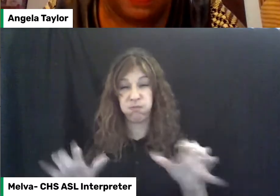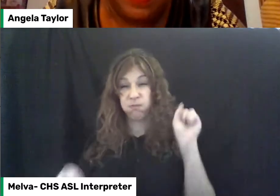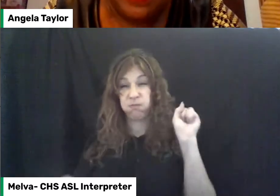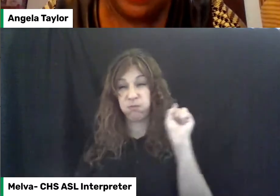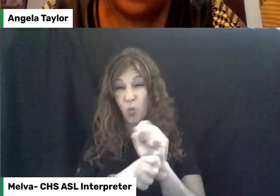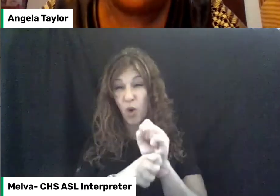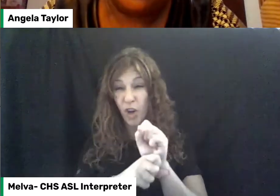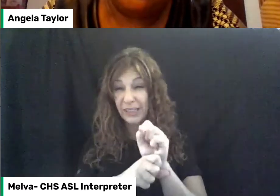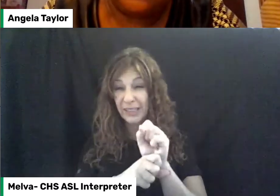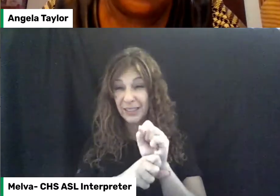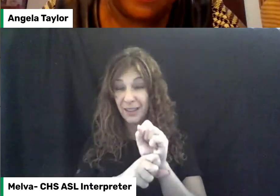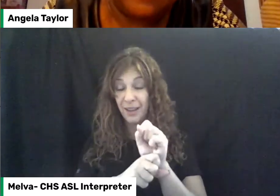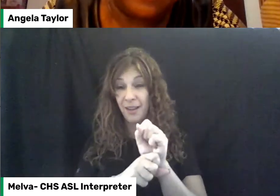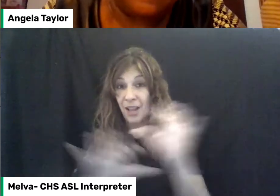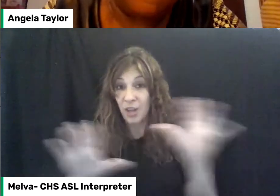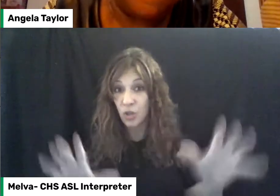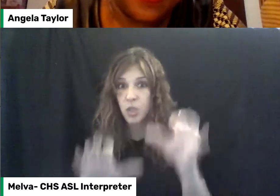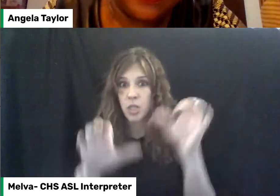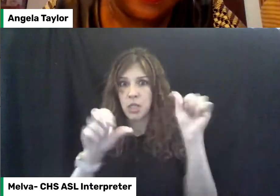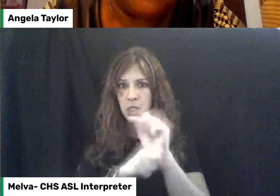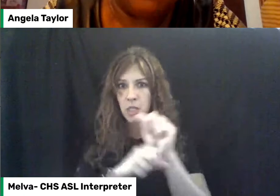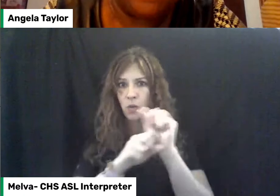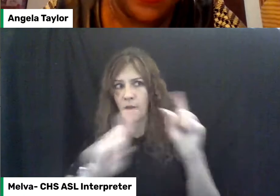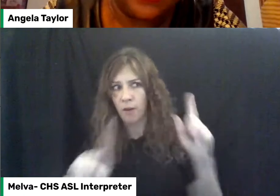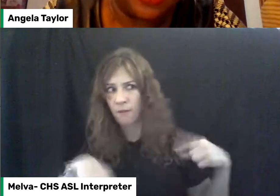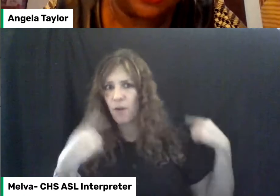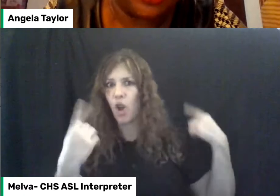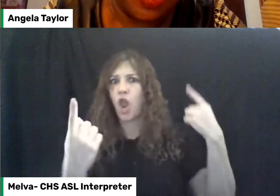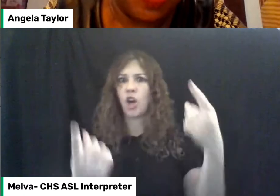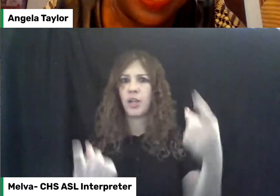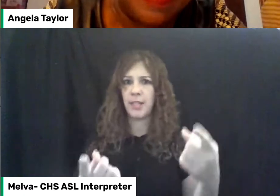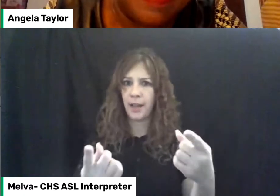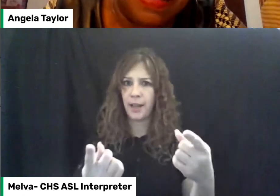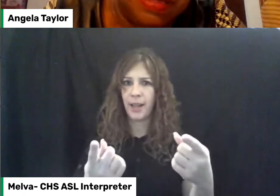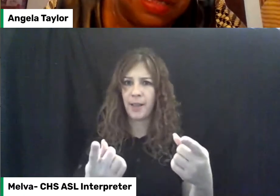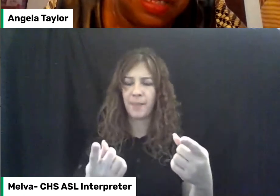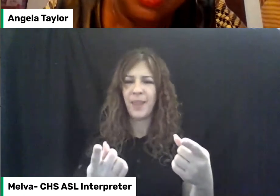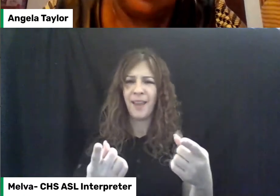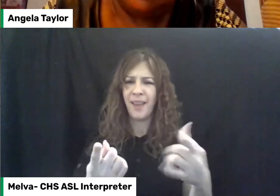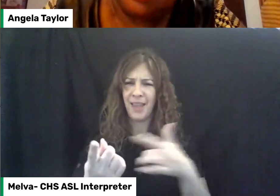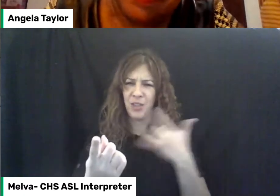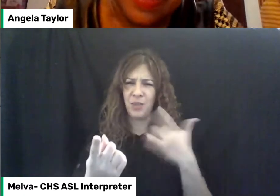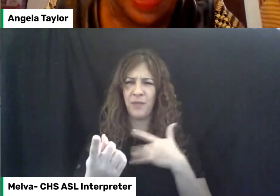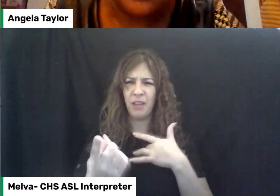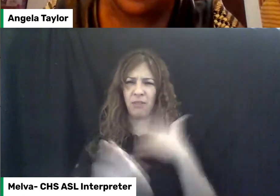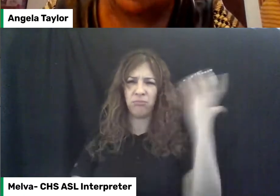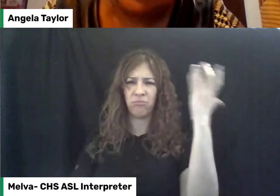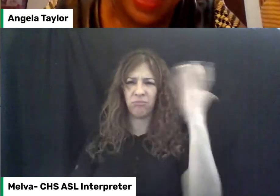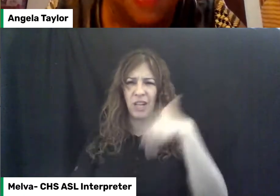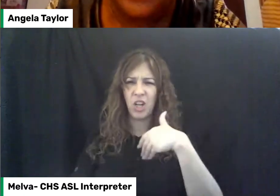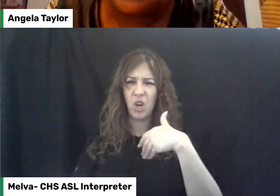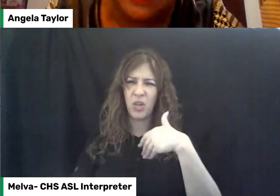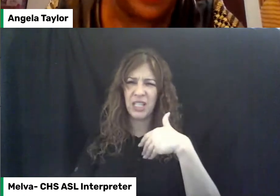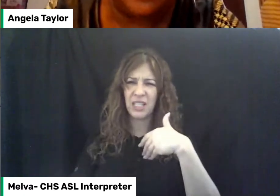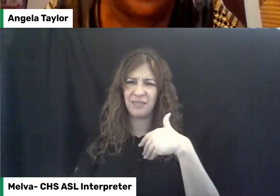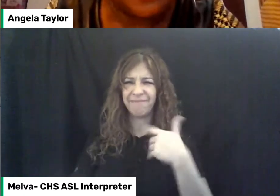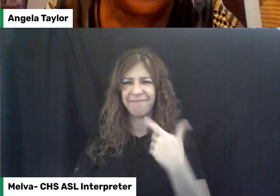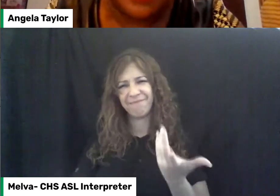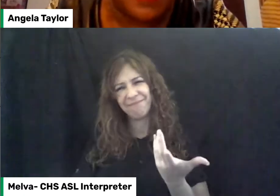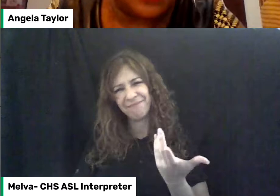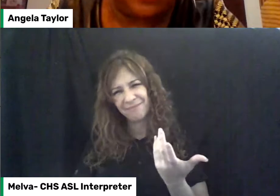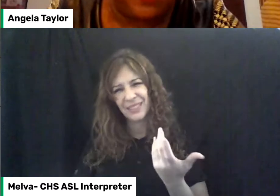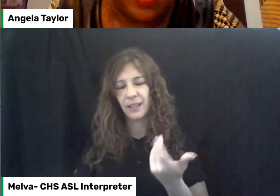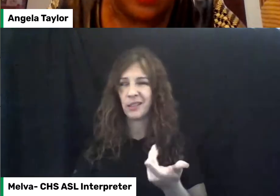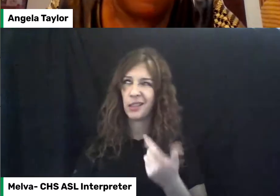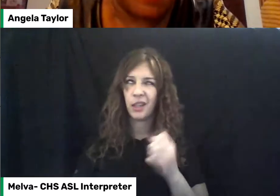long time and have the sense and the feeling of it being unnoticed, it was kind of like, yeah, we still got to do